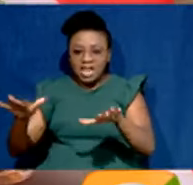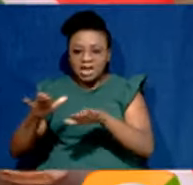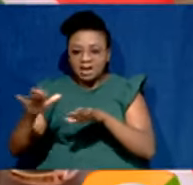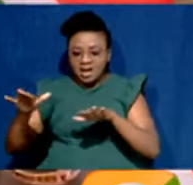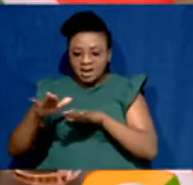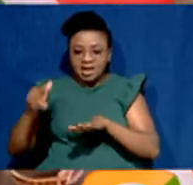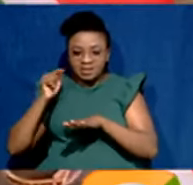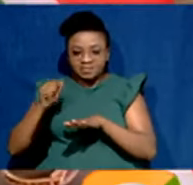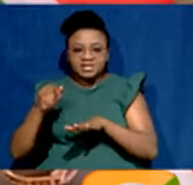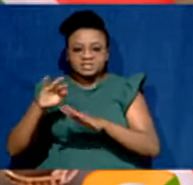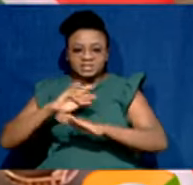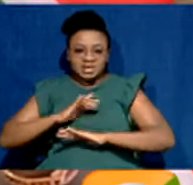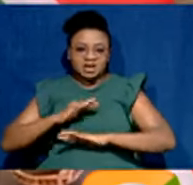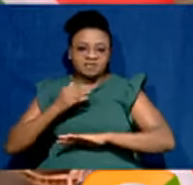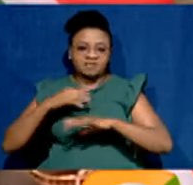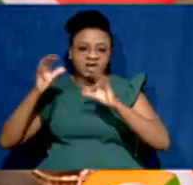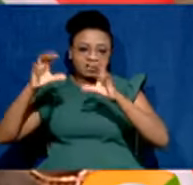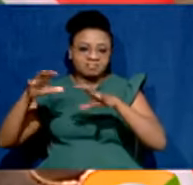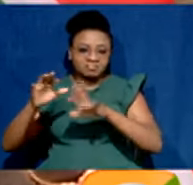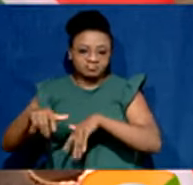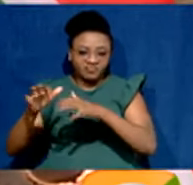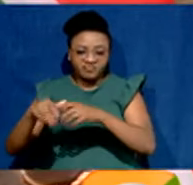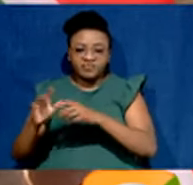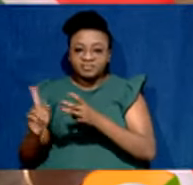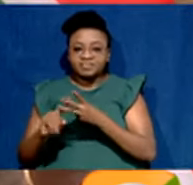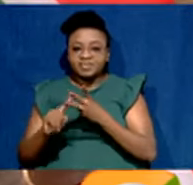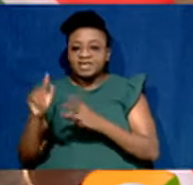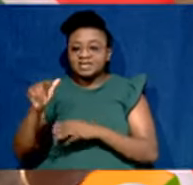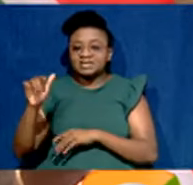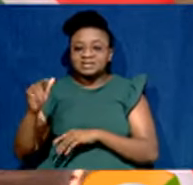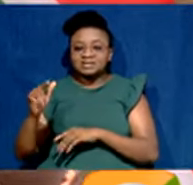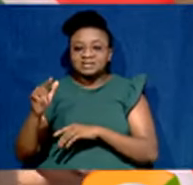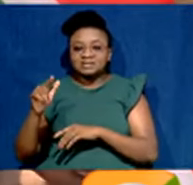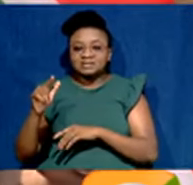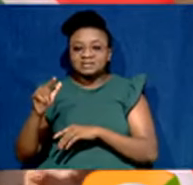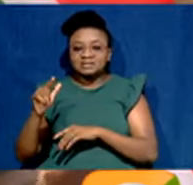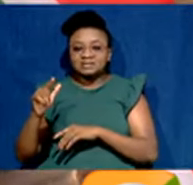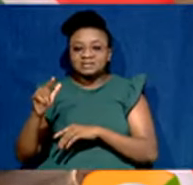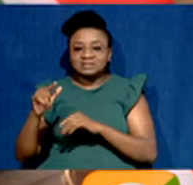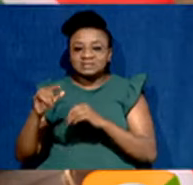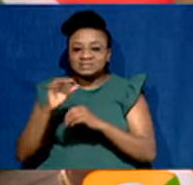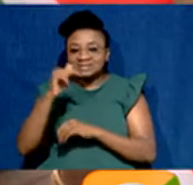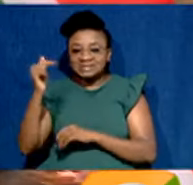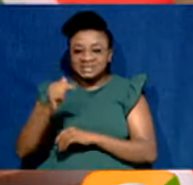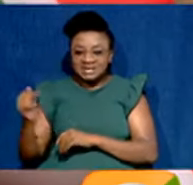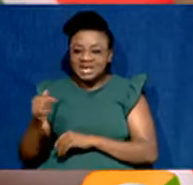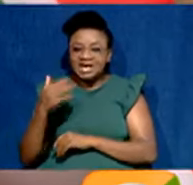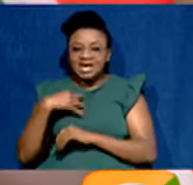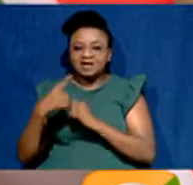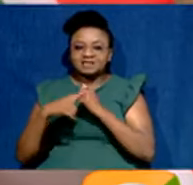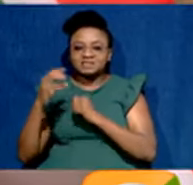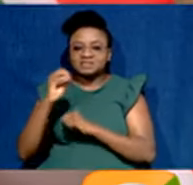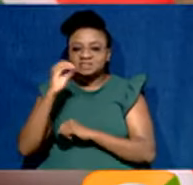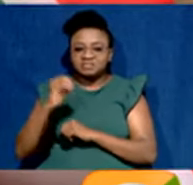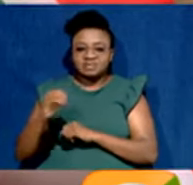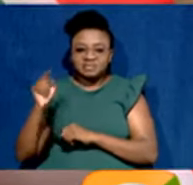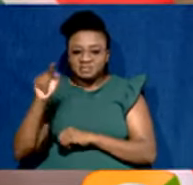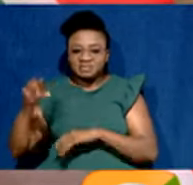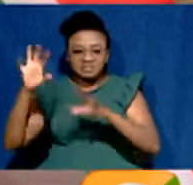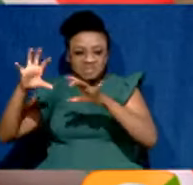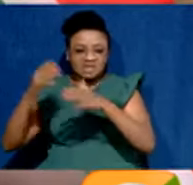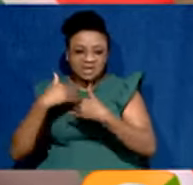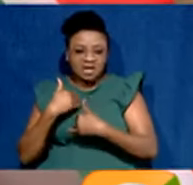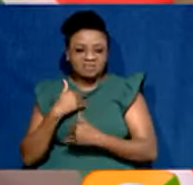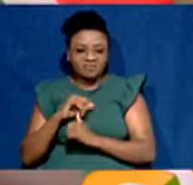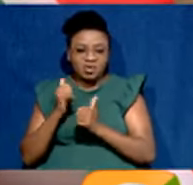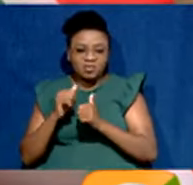Tanzania is a completely different story. Almost 60% of their land has rain and is arable. Ours only 15%. That's why